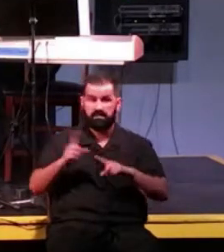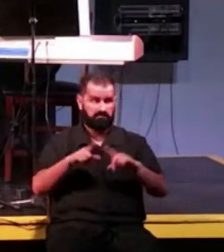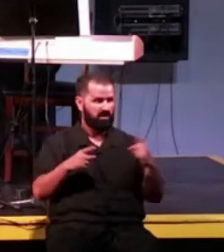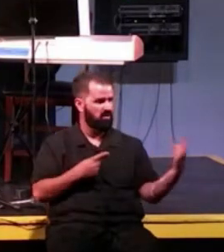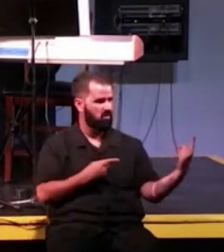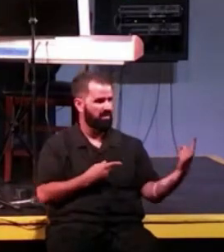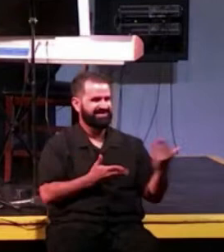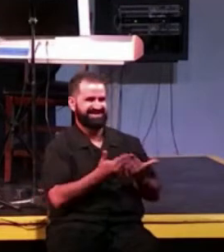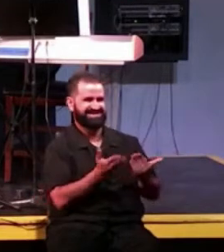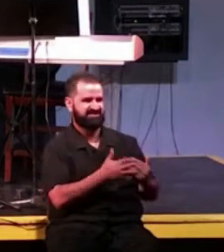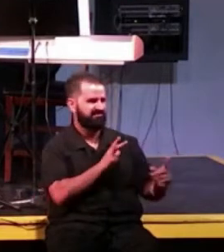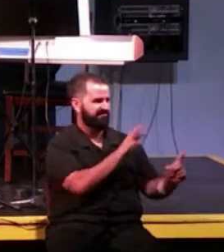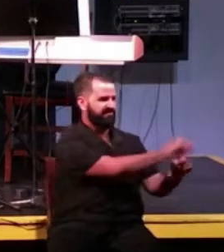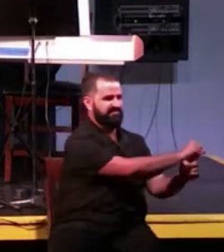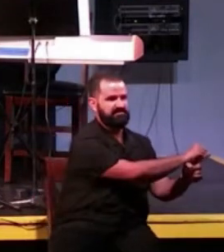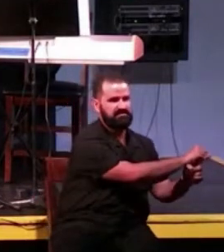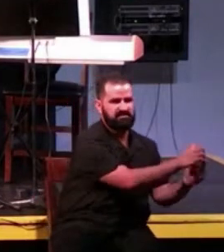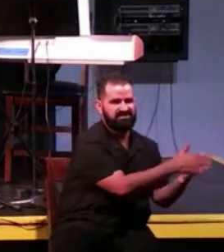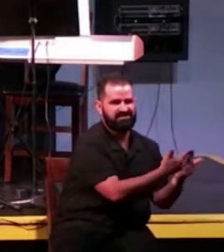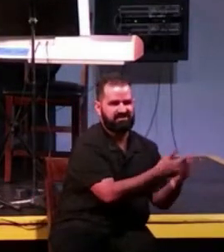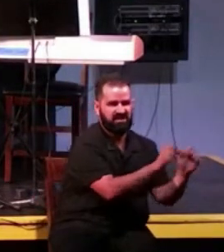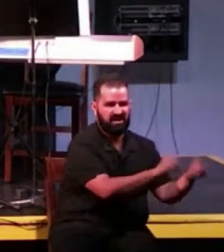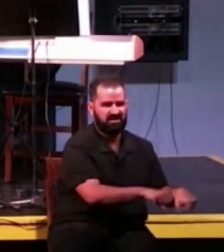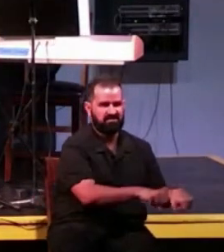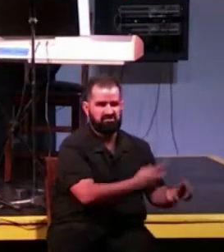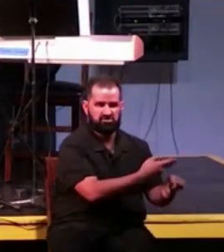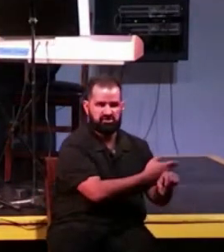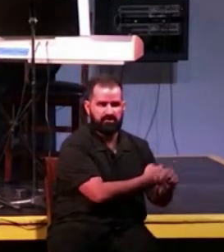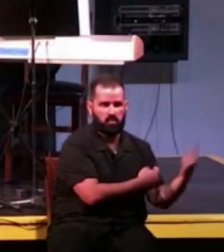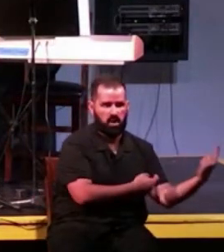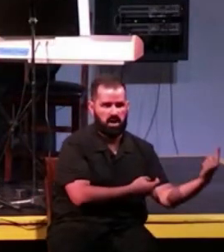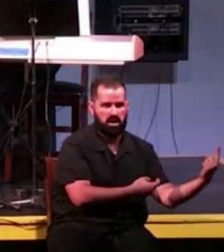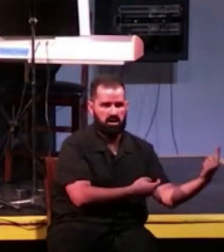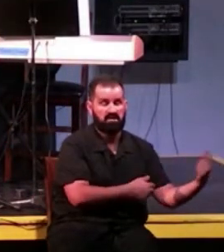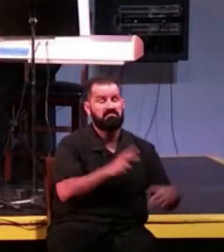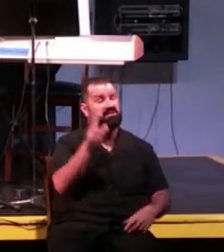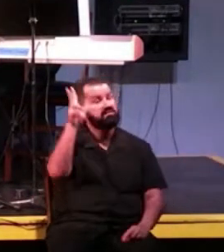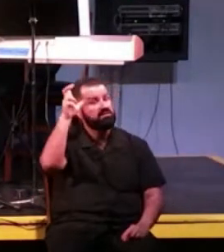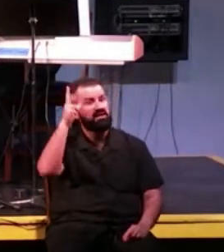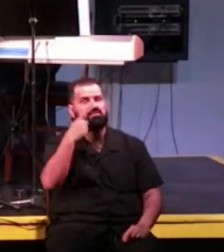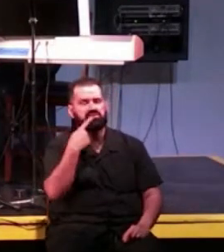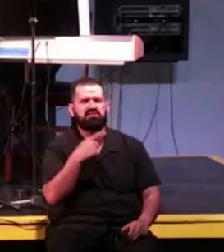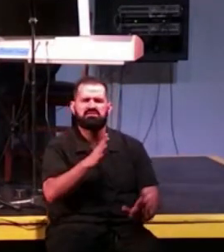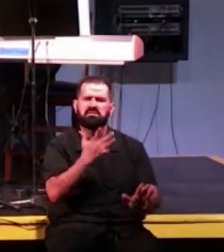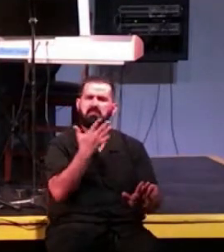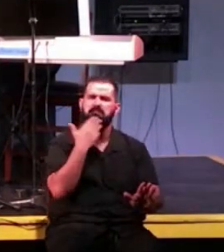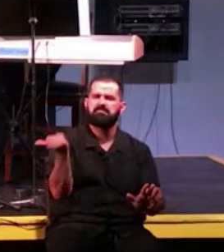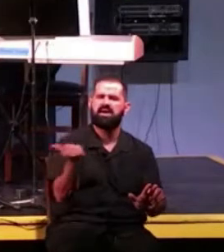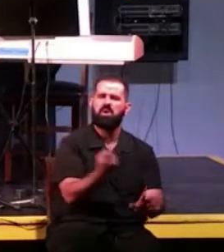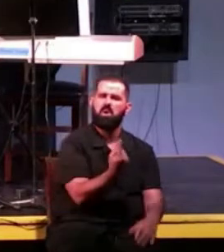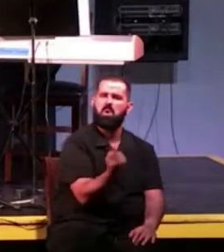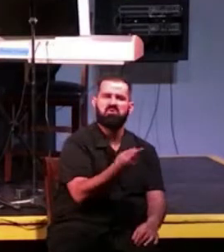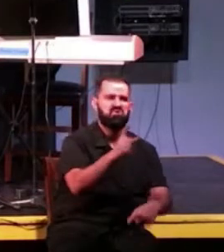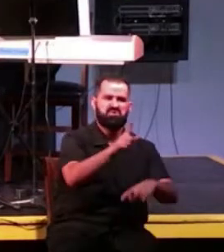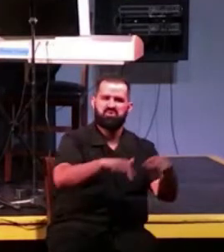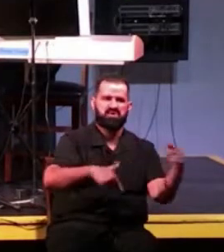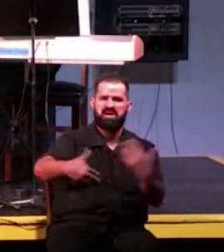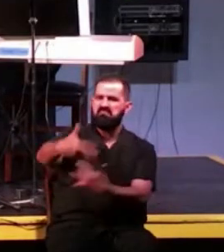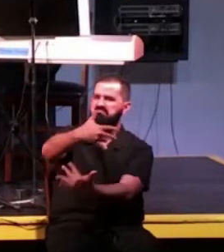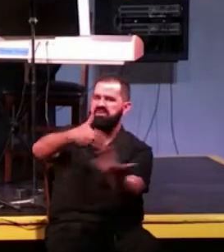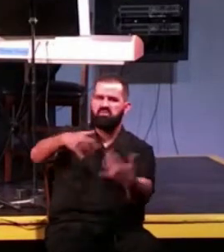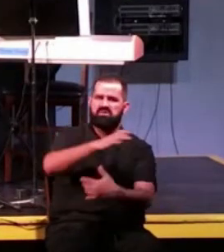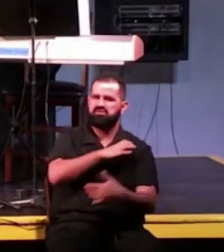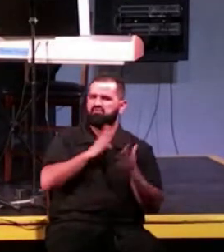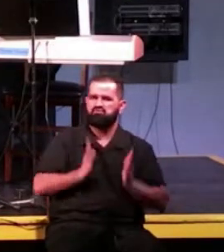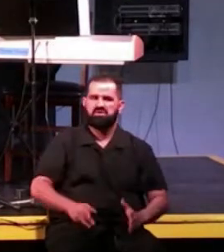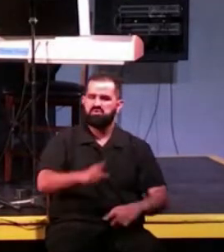by himself, he's more vulnerable to attack. So the devil convinces you, you need to be alone. You can't be with those Christians. You